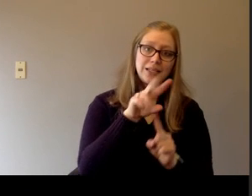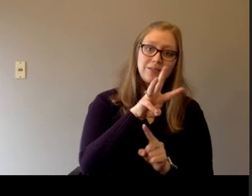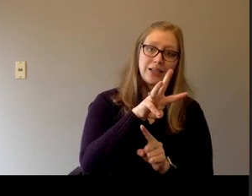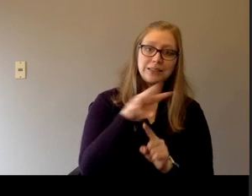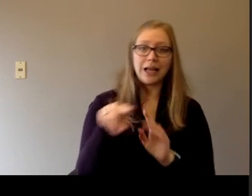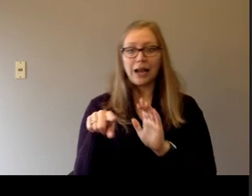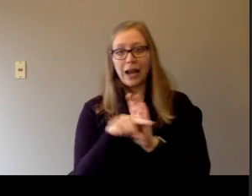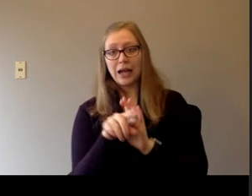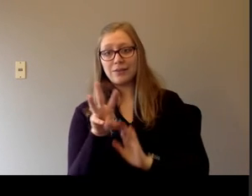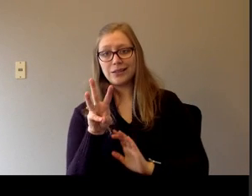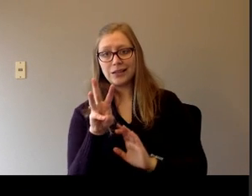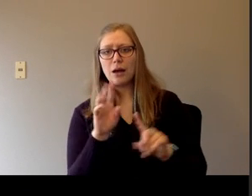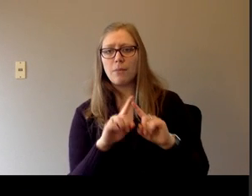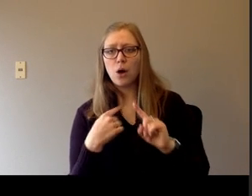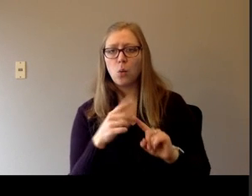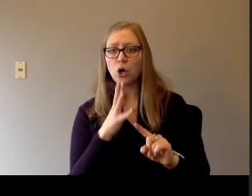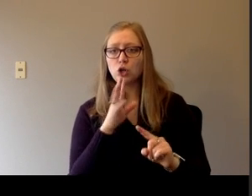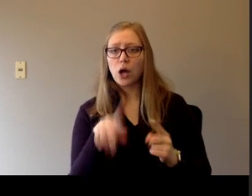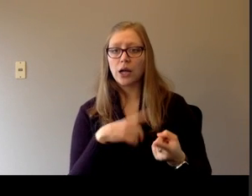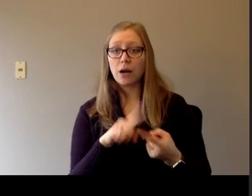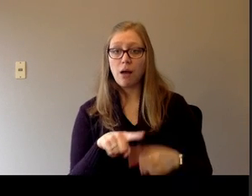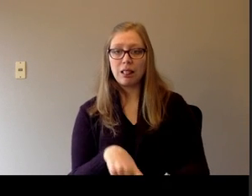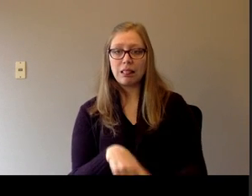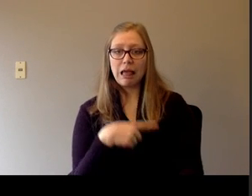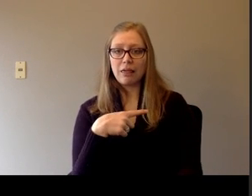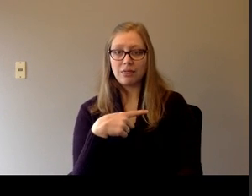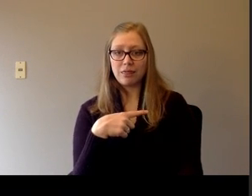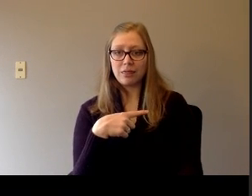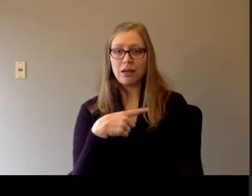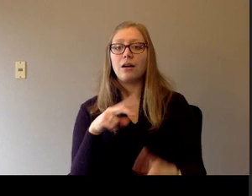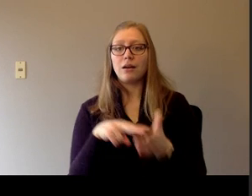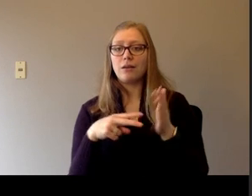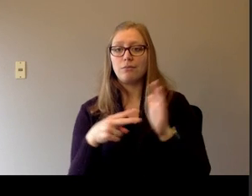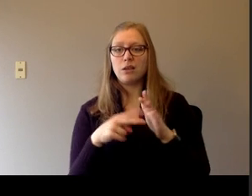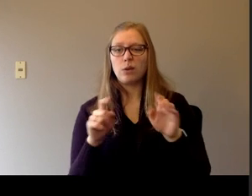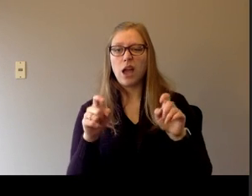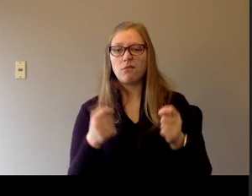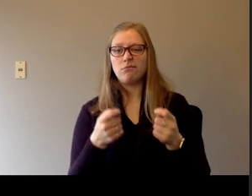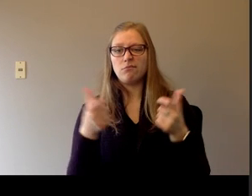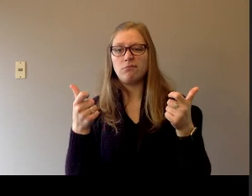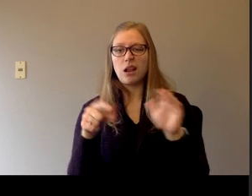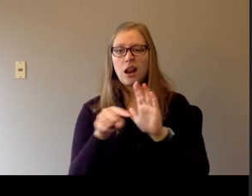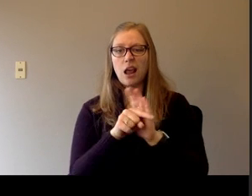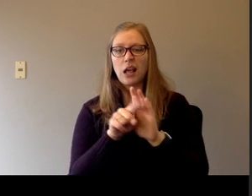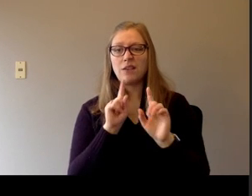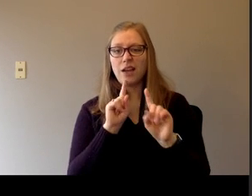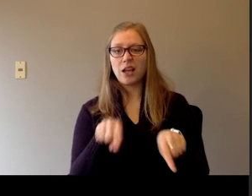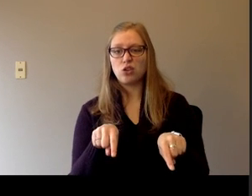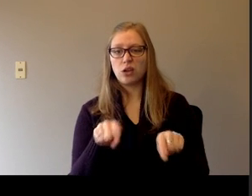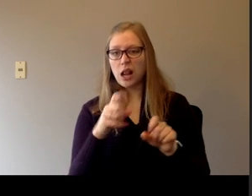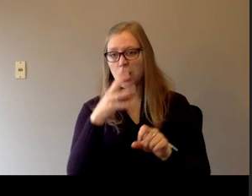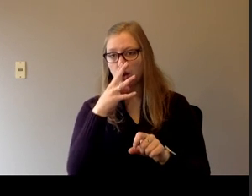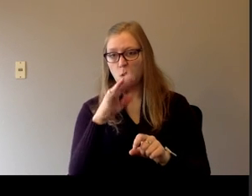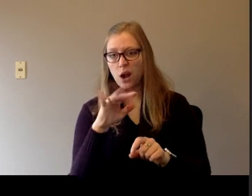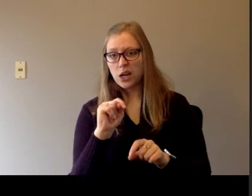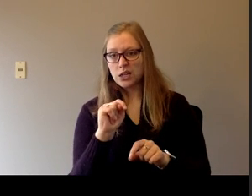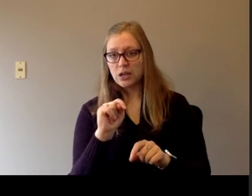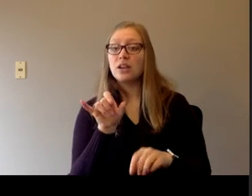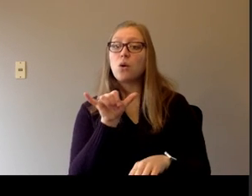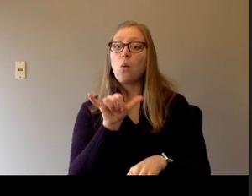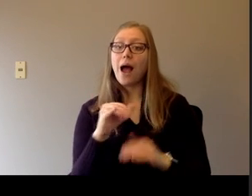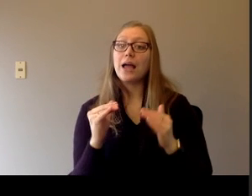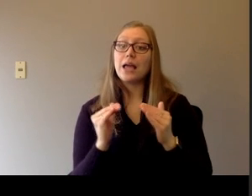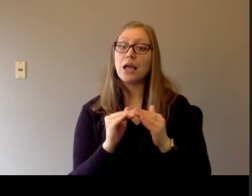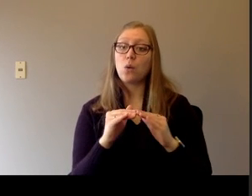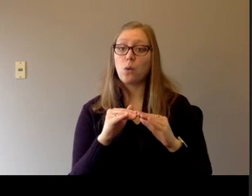because we're talking about lengths, we know we can discard the negative answer. So y is going to be equal to the square root of